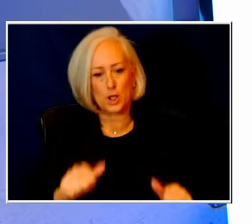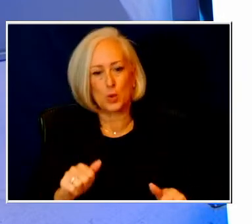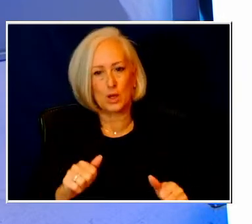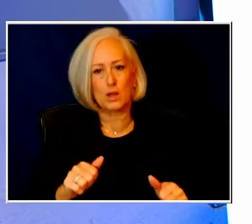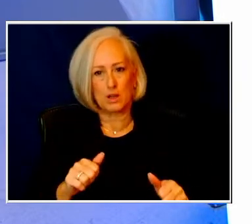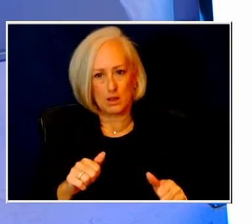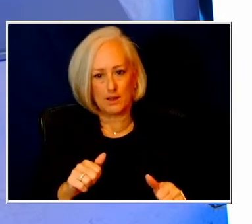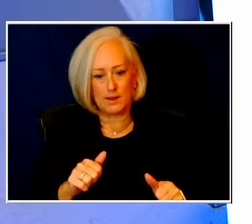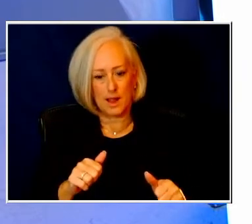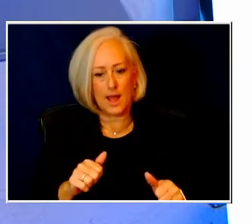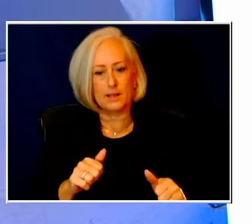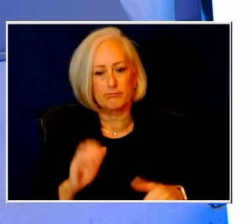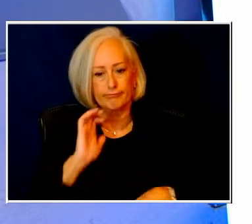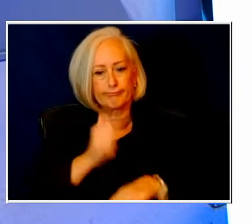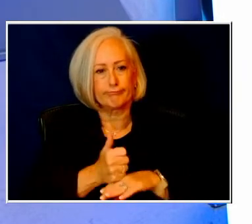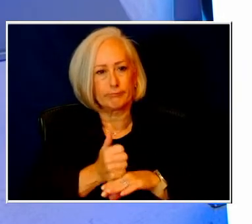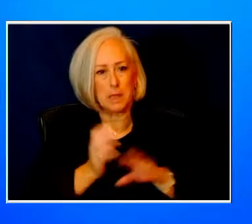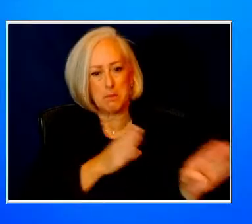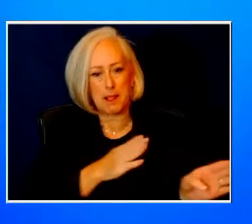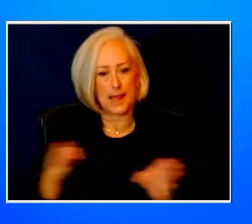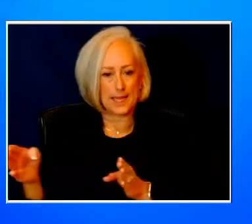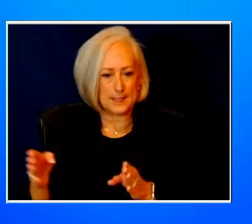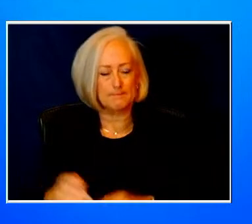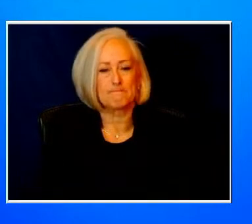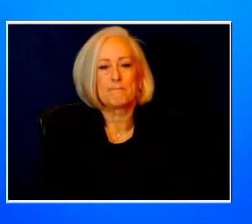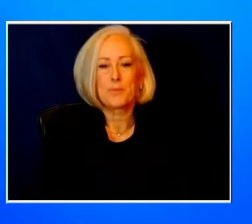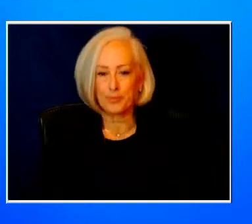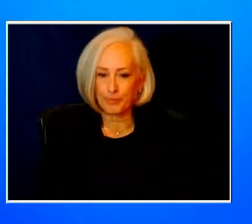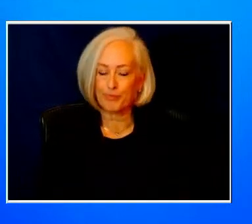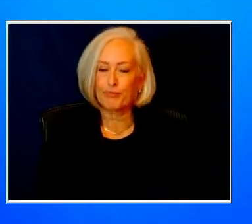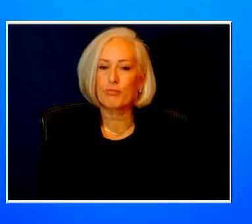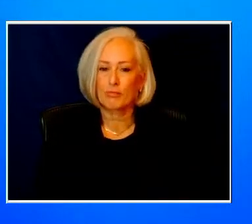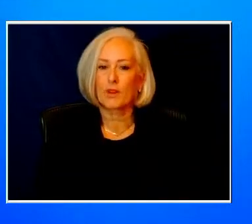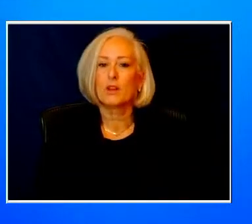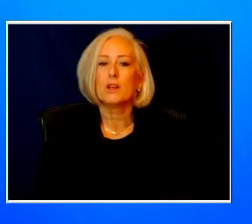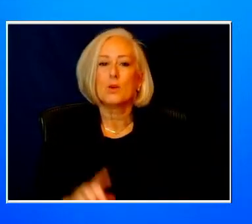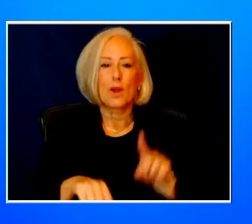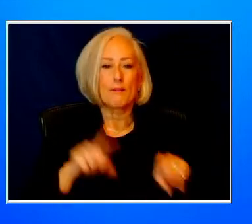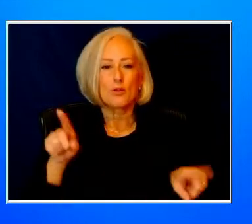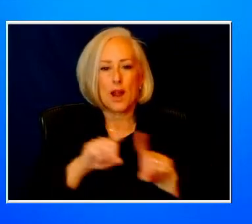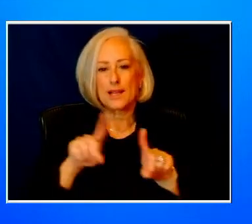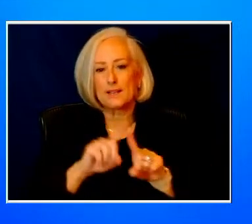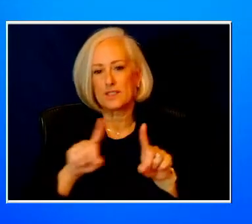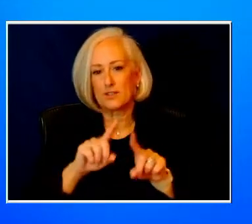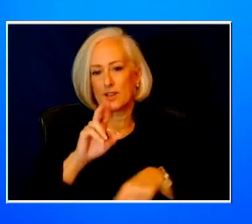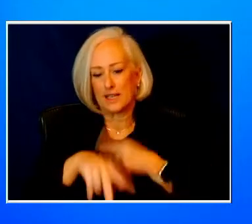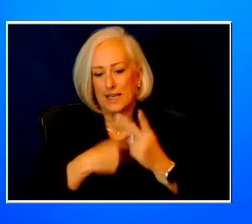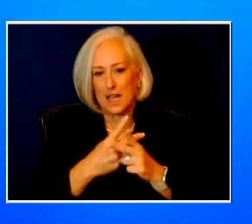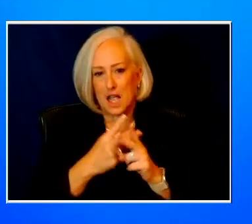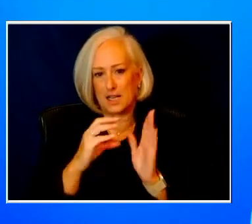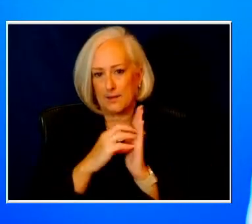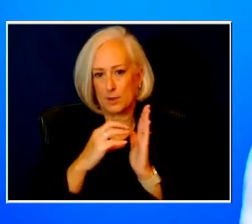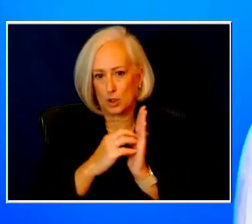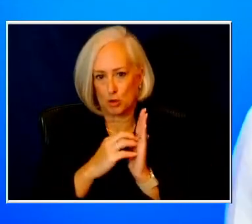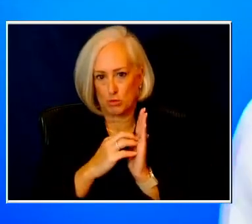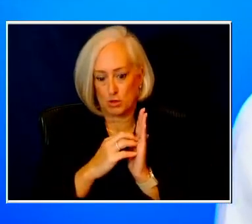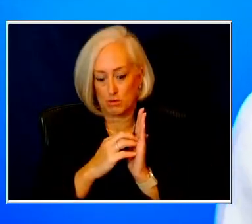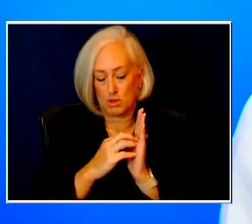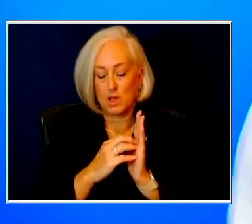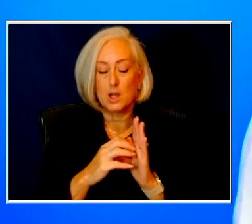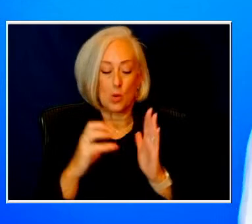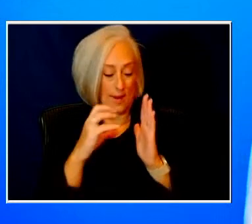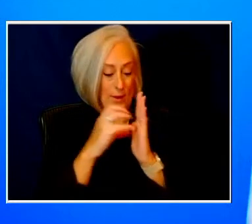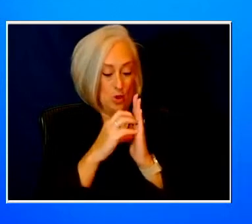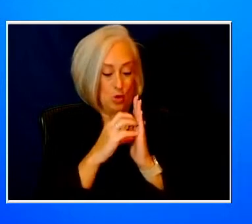so well. Yeah, just so there are various tumors. Some are benign, meaning that they're slow growing, they're not going to spread,